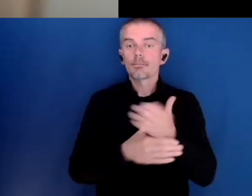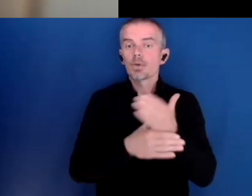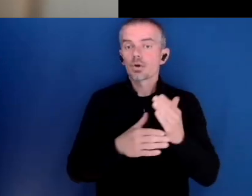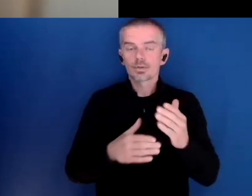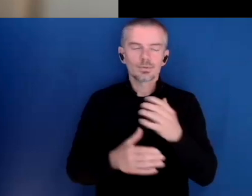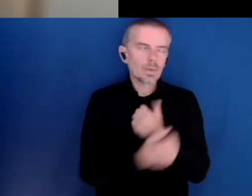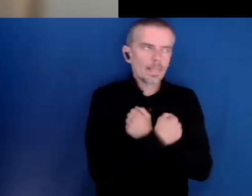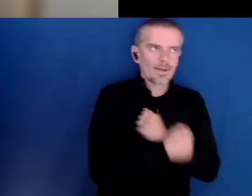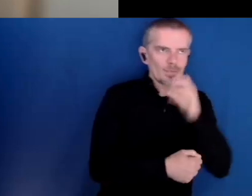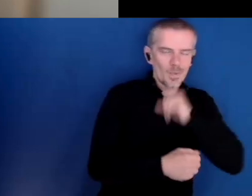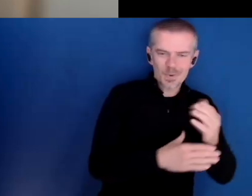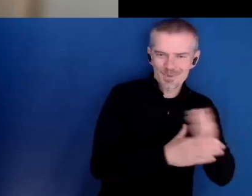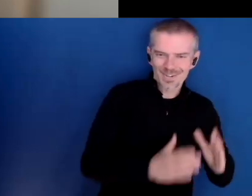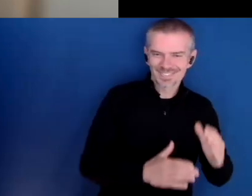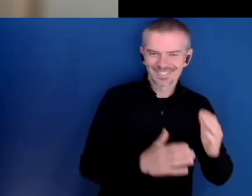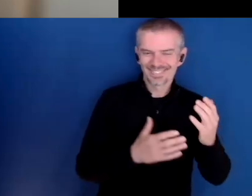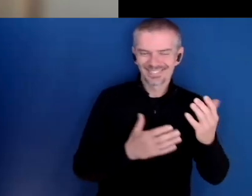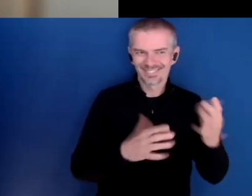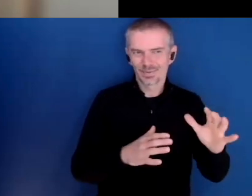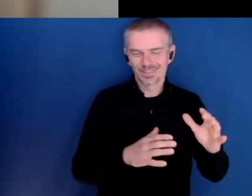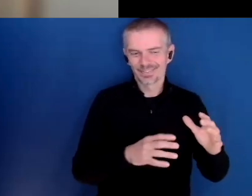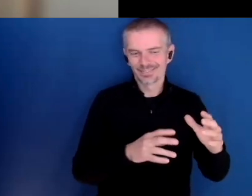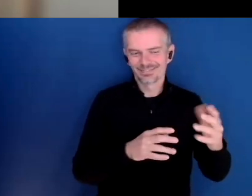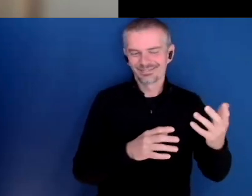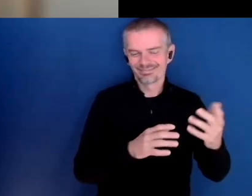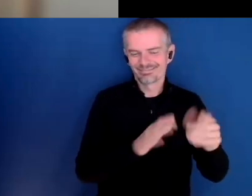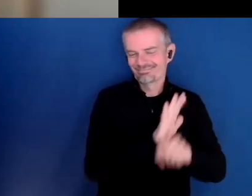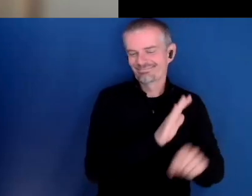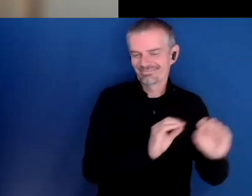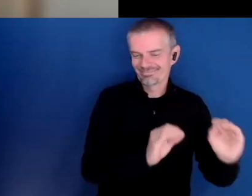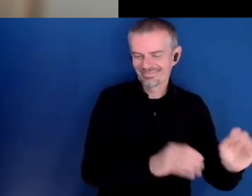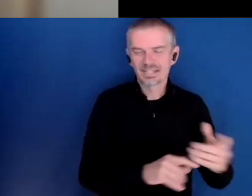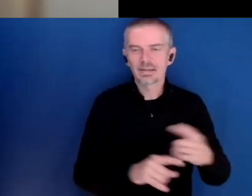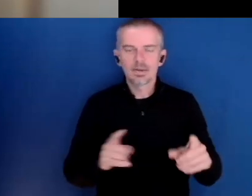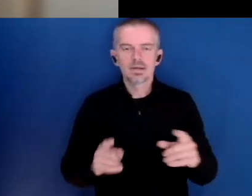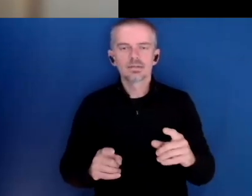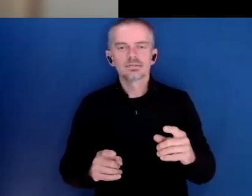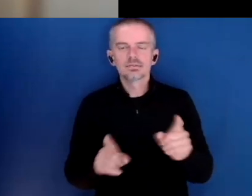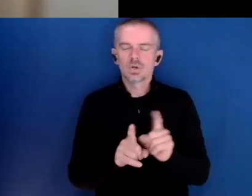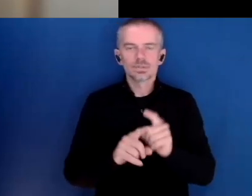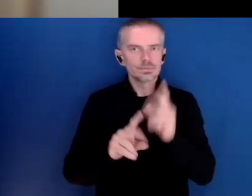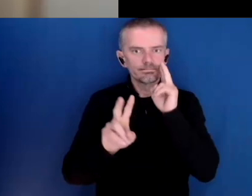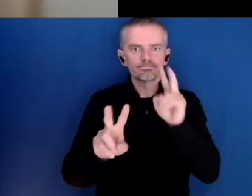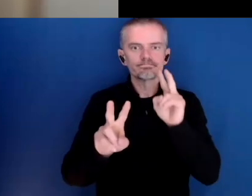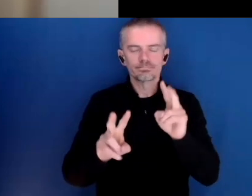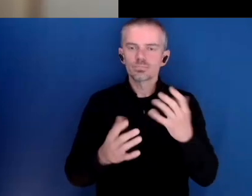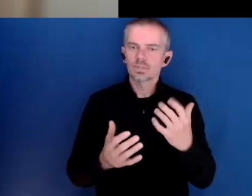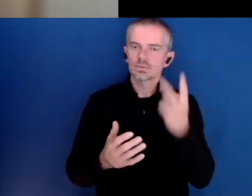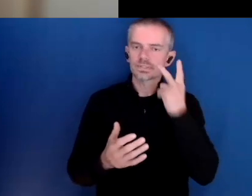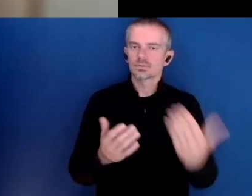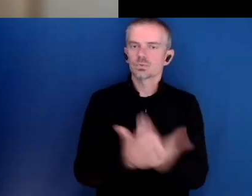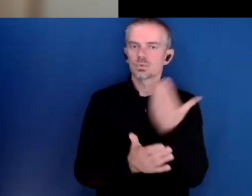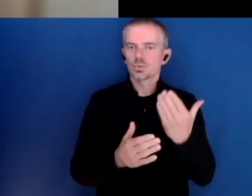older partners too. Don't want to say that, anything against them, but they're also really looking for new partners as well,